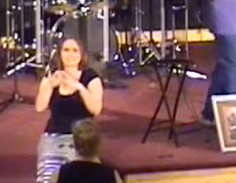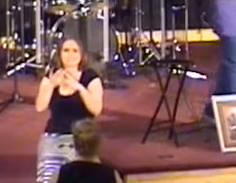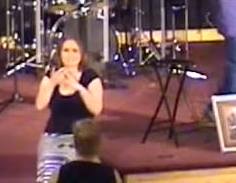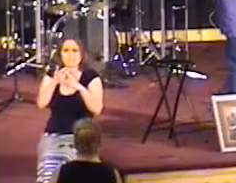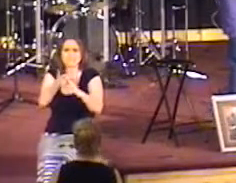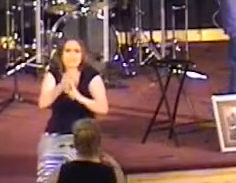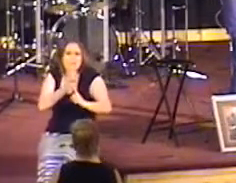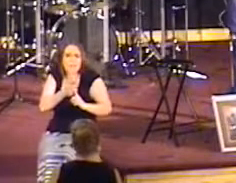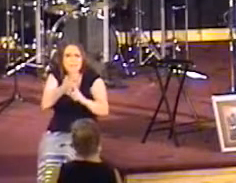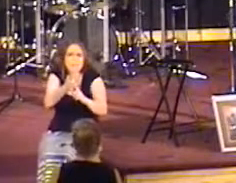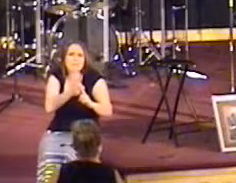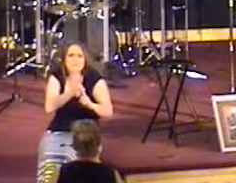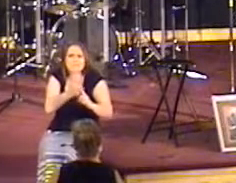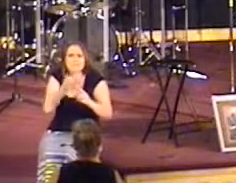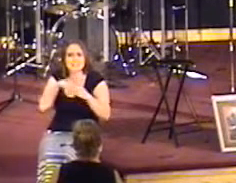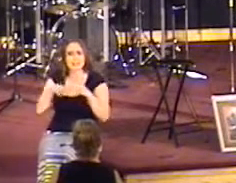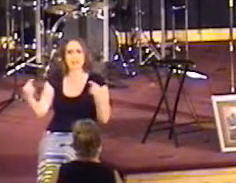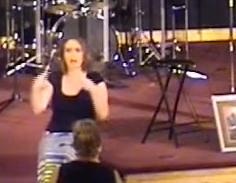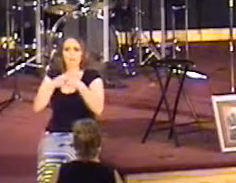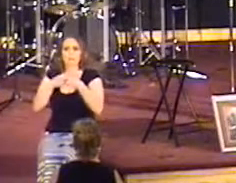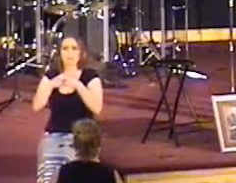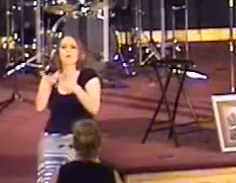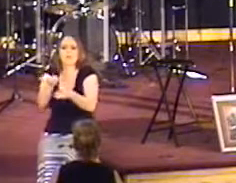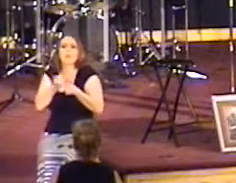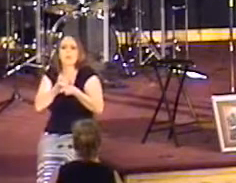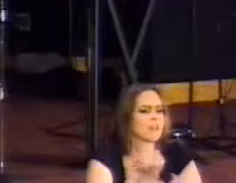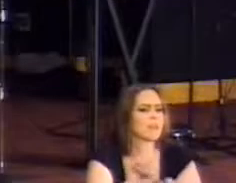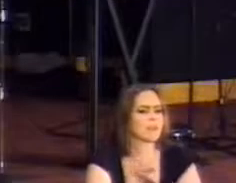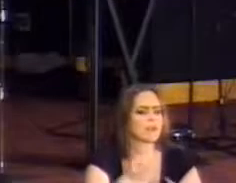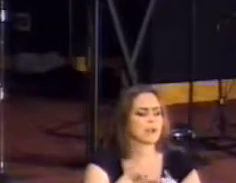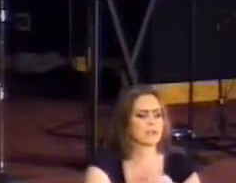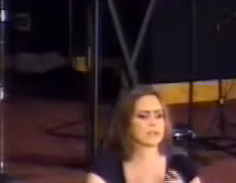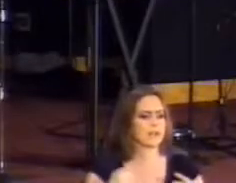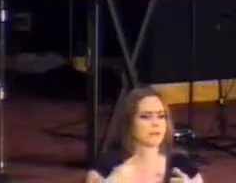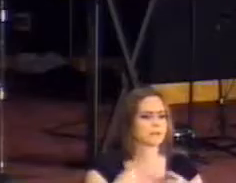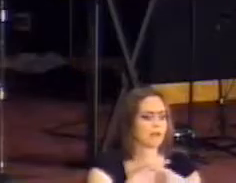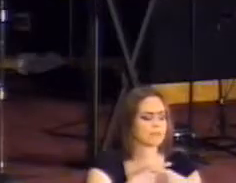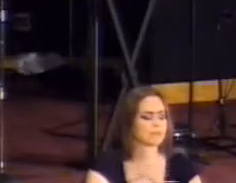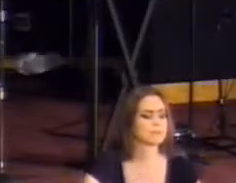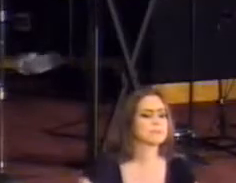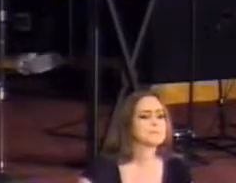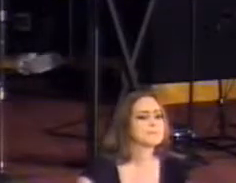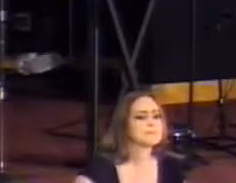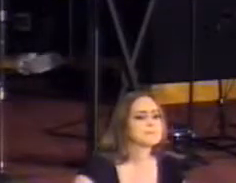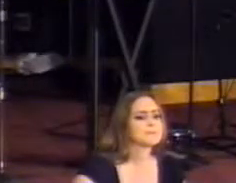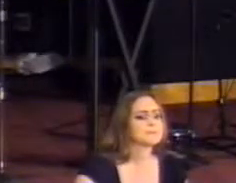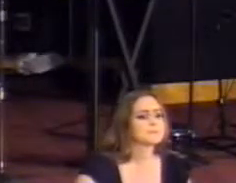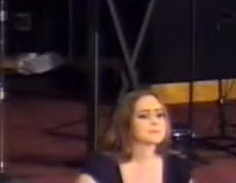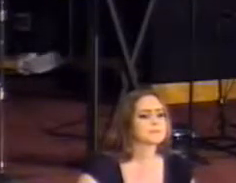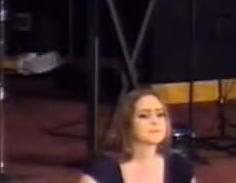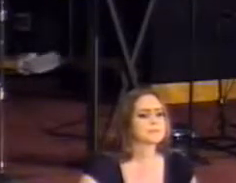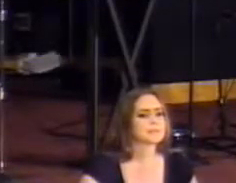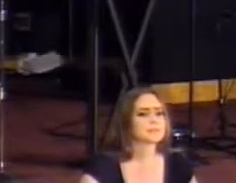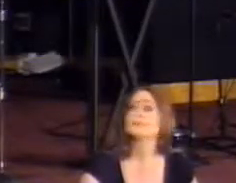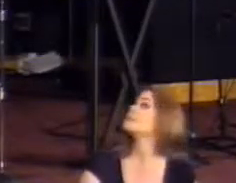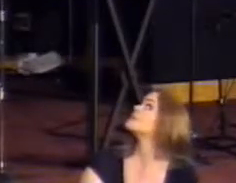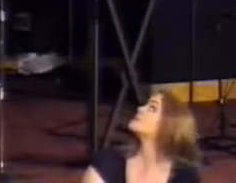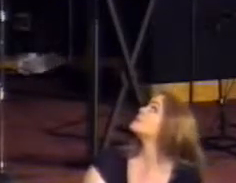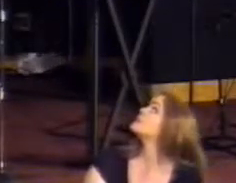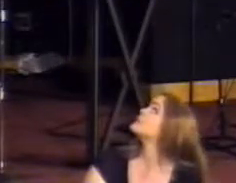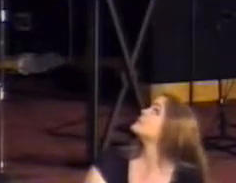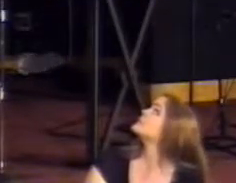You lust and you do not have. So you commit murder. And most of the time that murder is in your mind. Because he says here, you